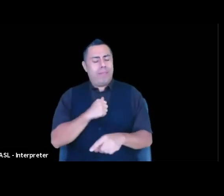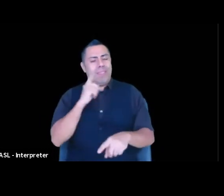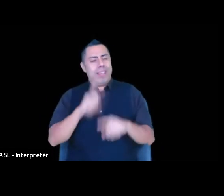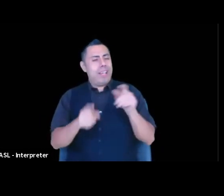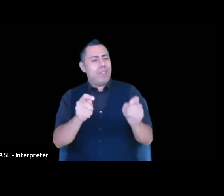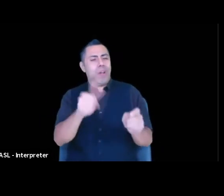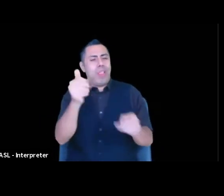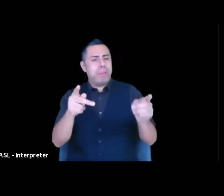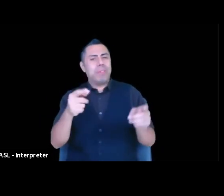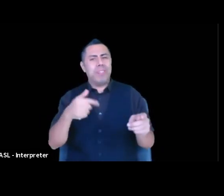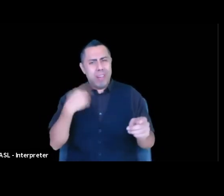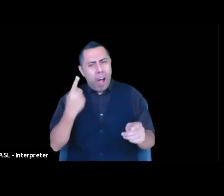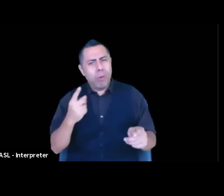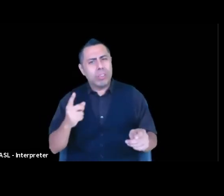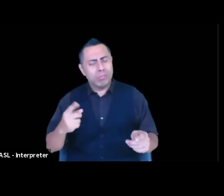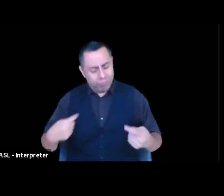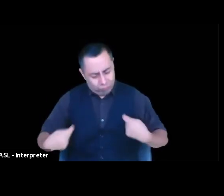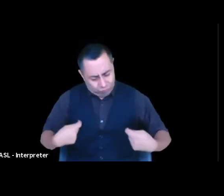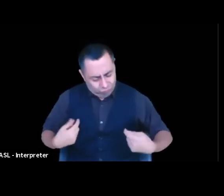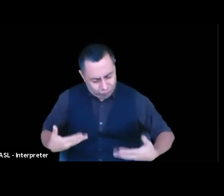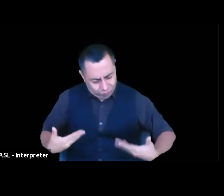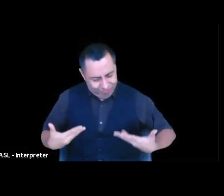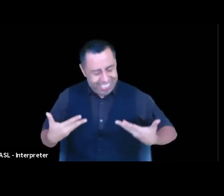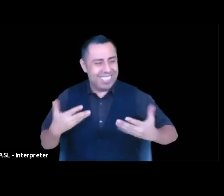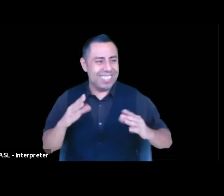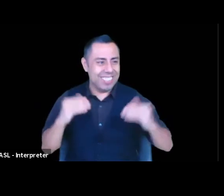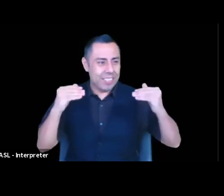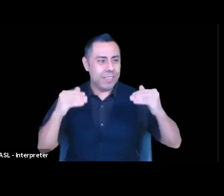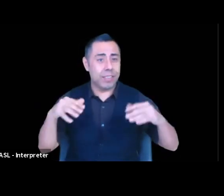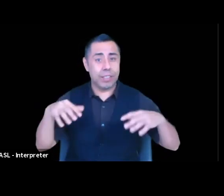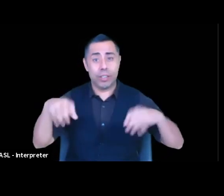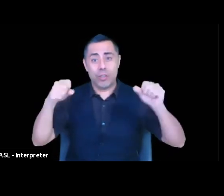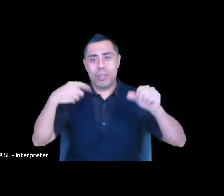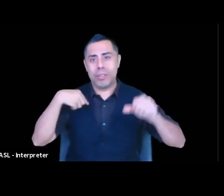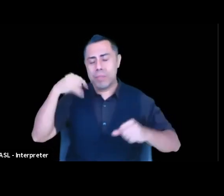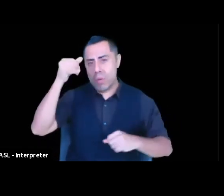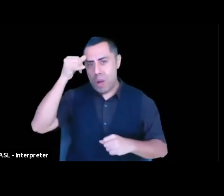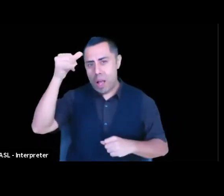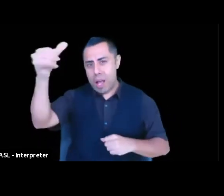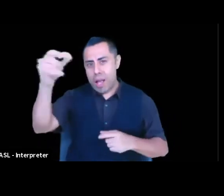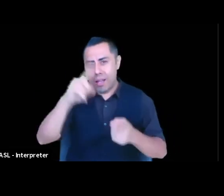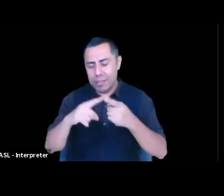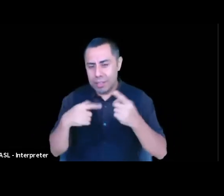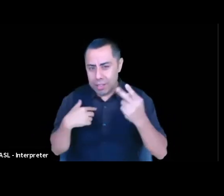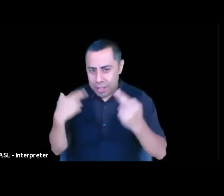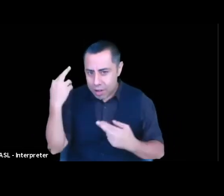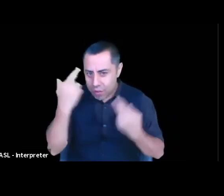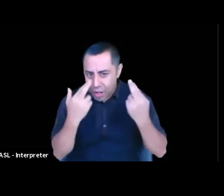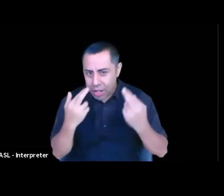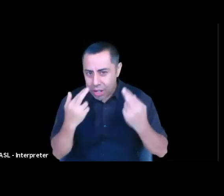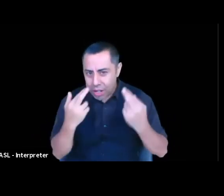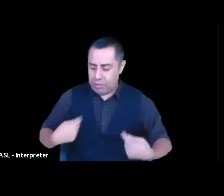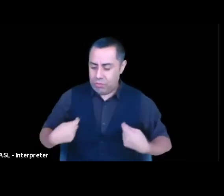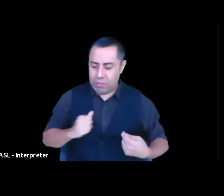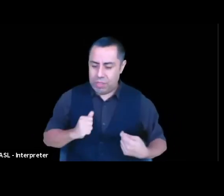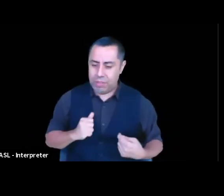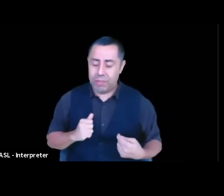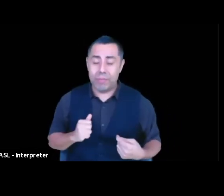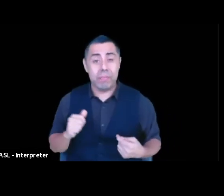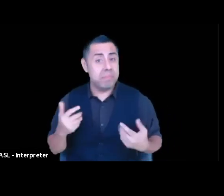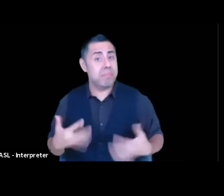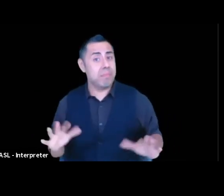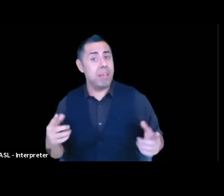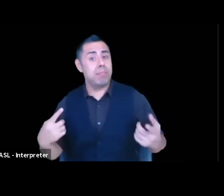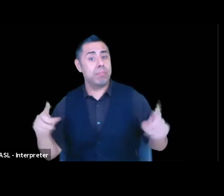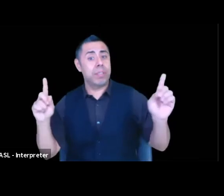And that took me a while to realize that, but I did. And I try and tell